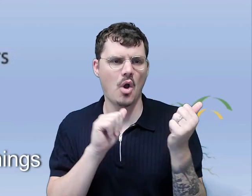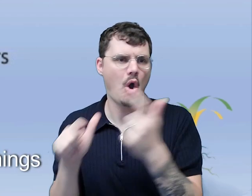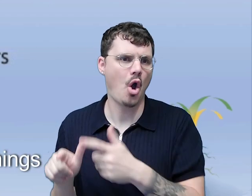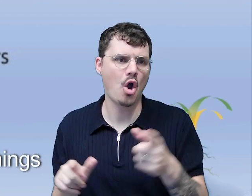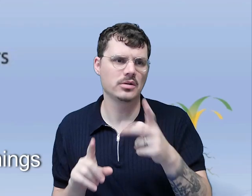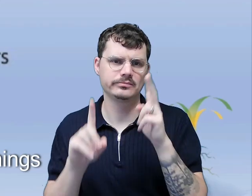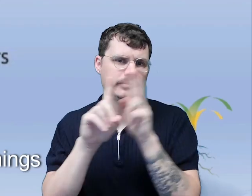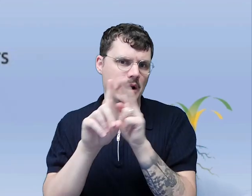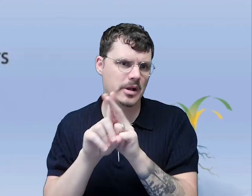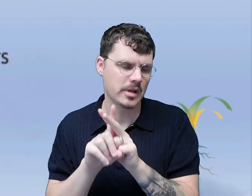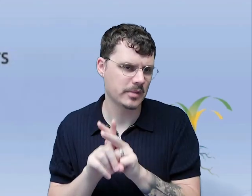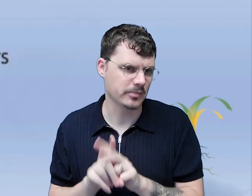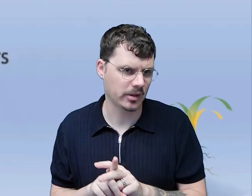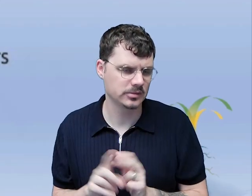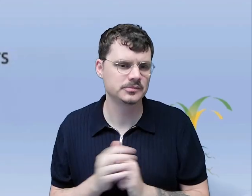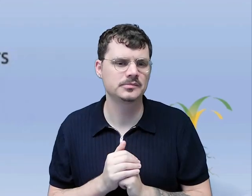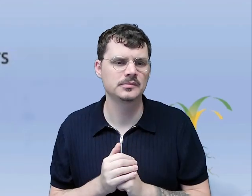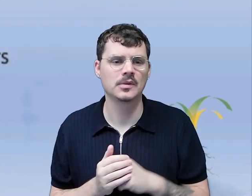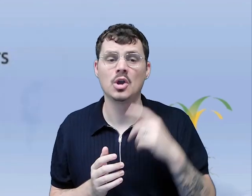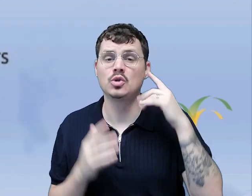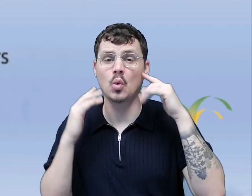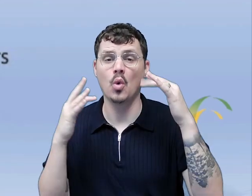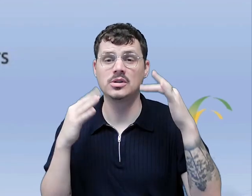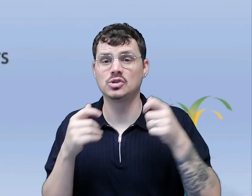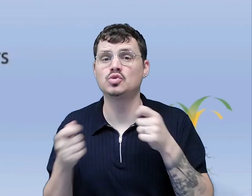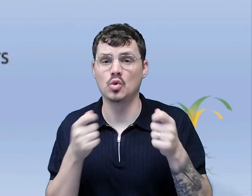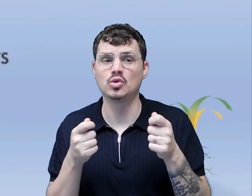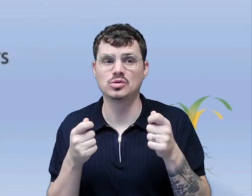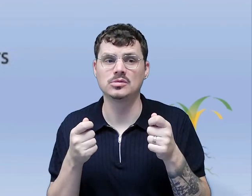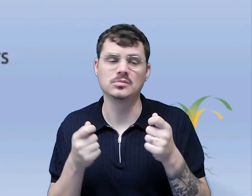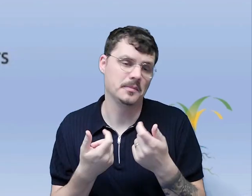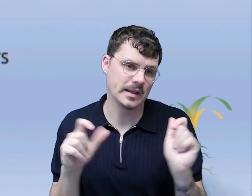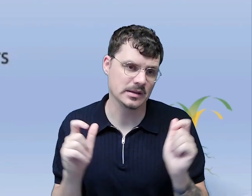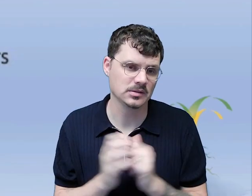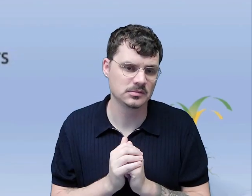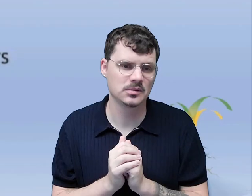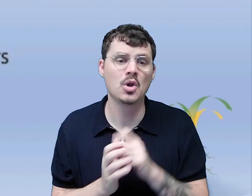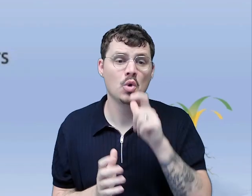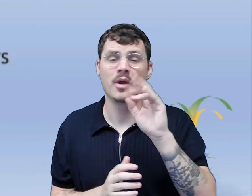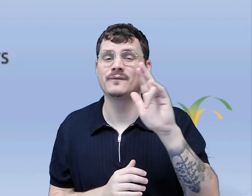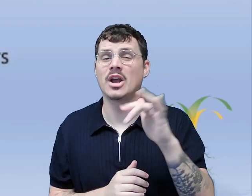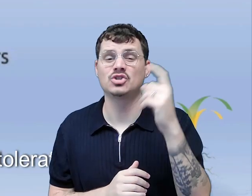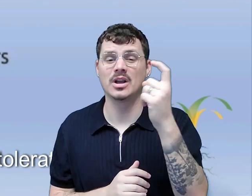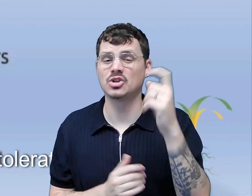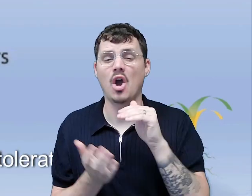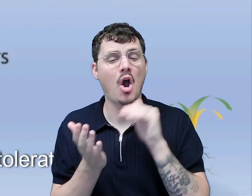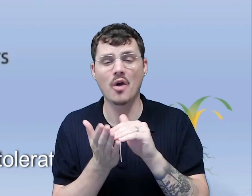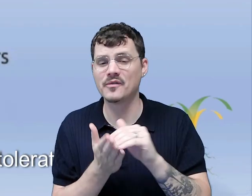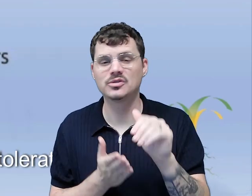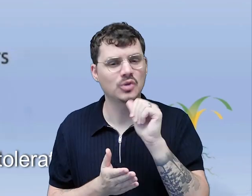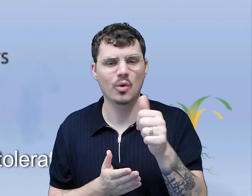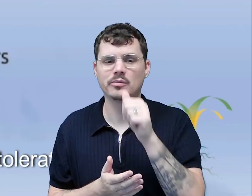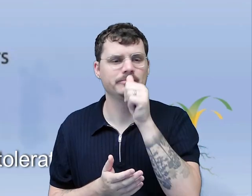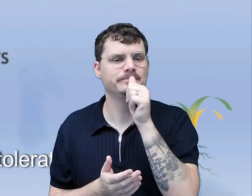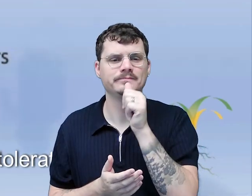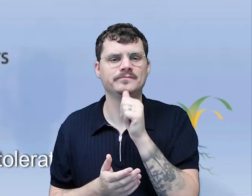course, not all of these things apply to every person. Noise control is a big deal, right? People with Fragile X